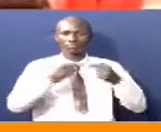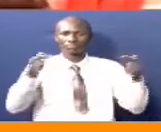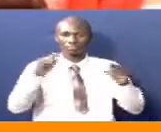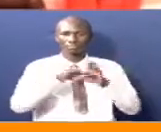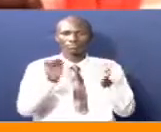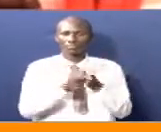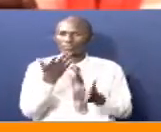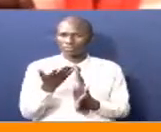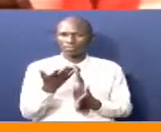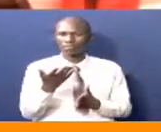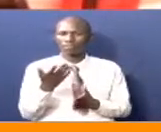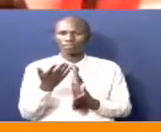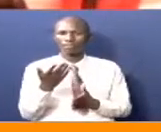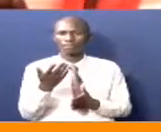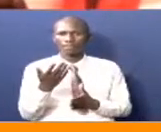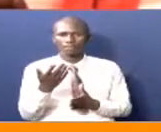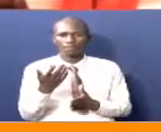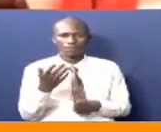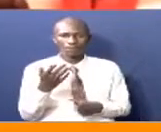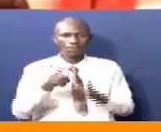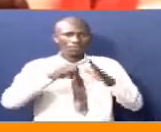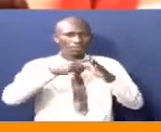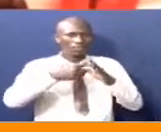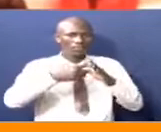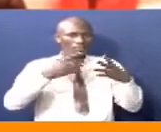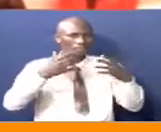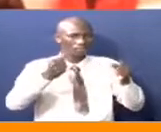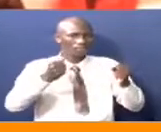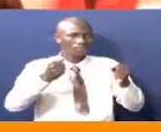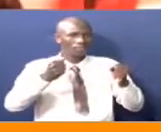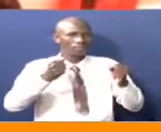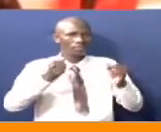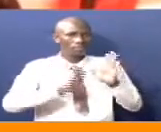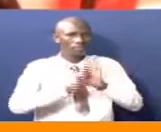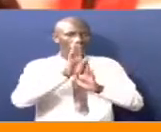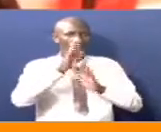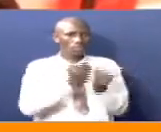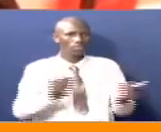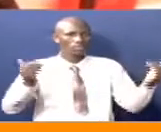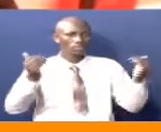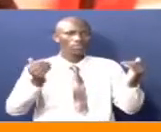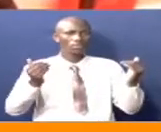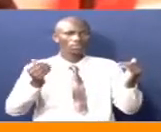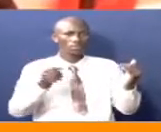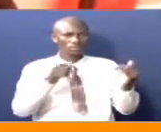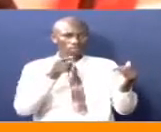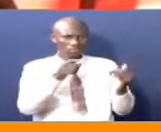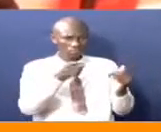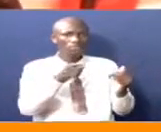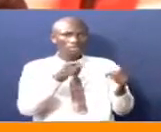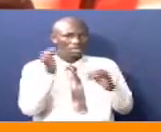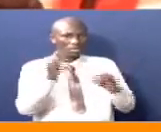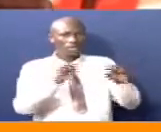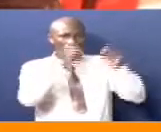infection, which has adverse effects on the health and the development of children whose immune systems